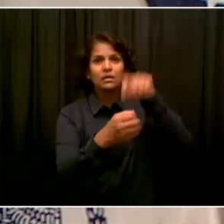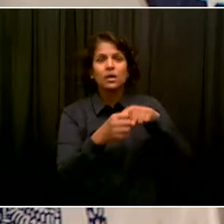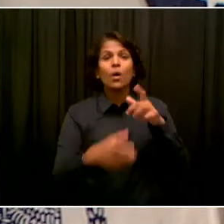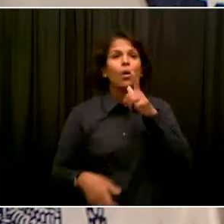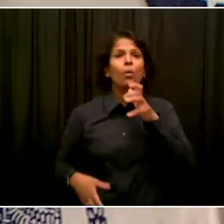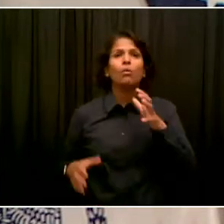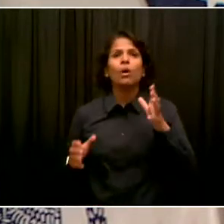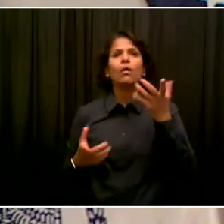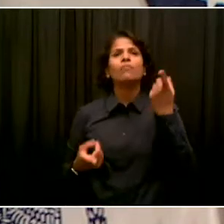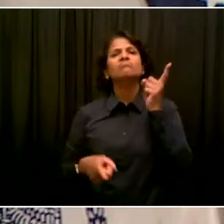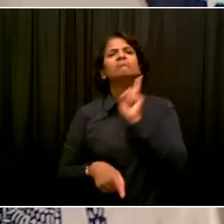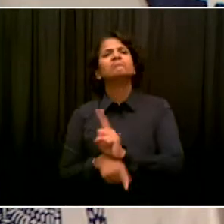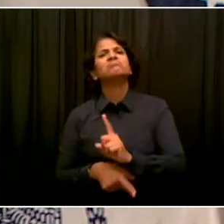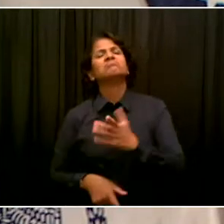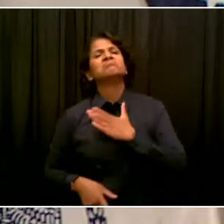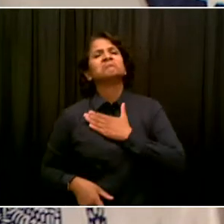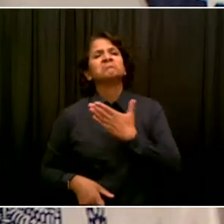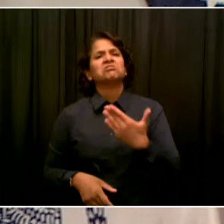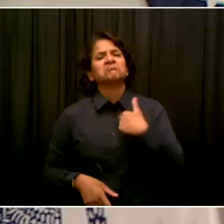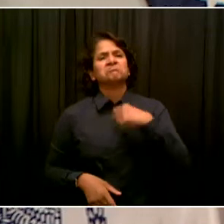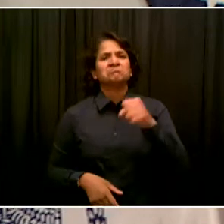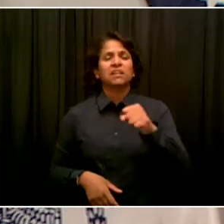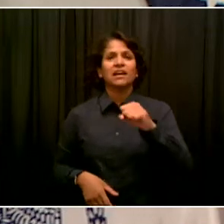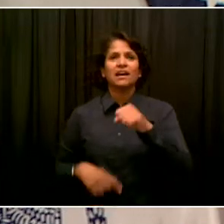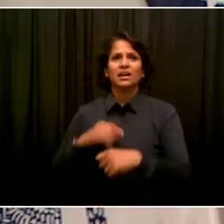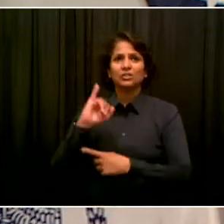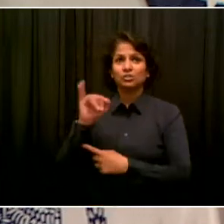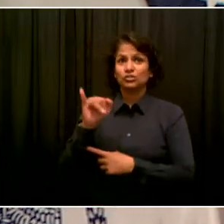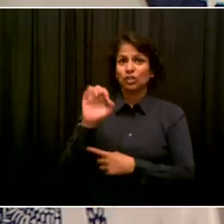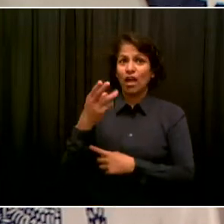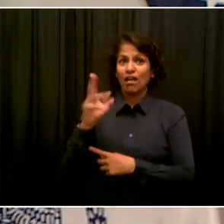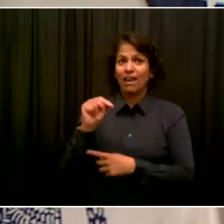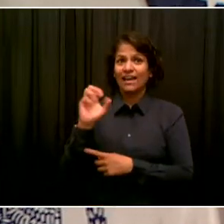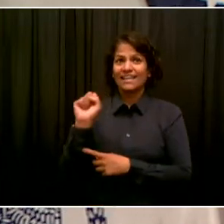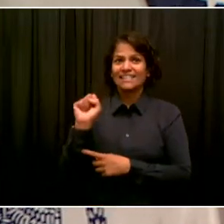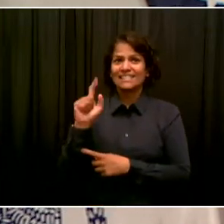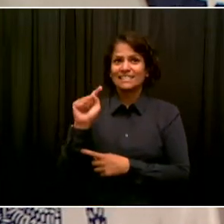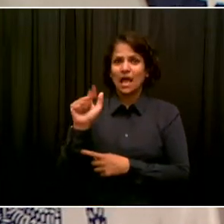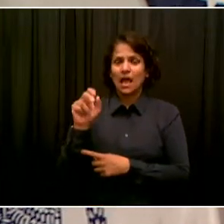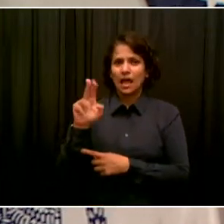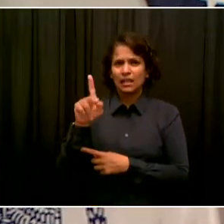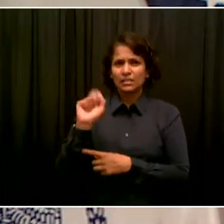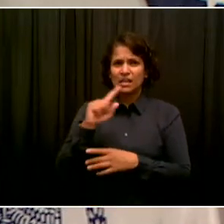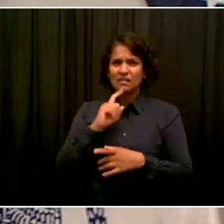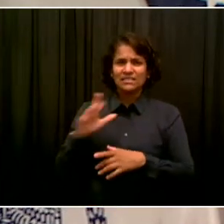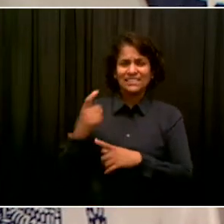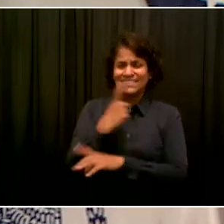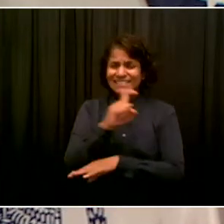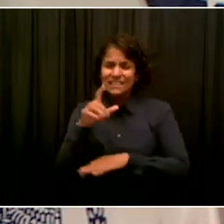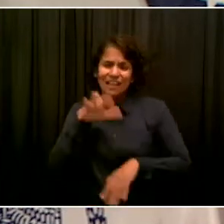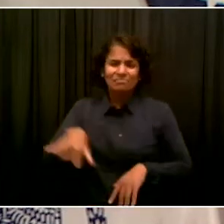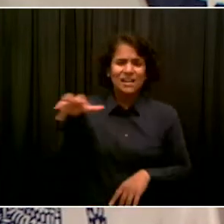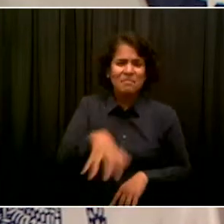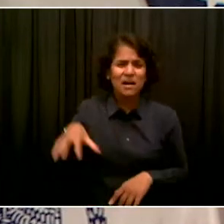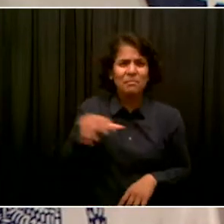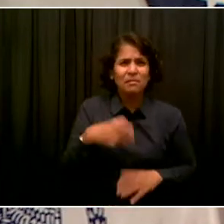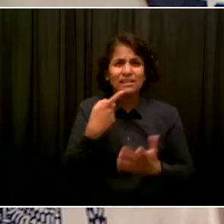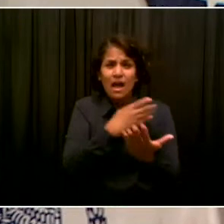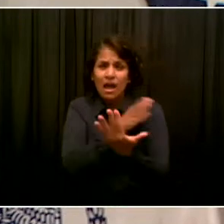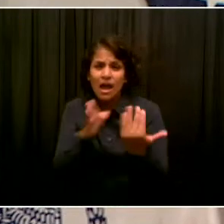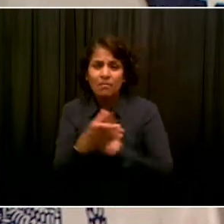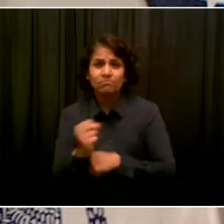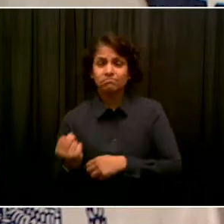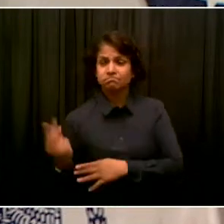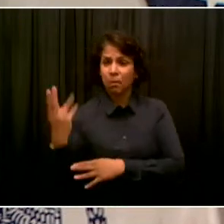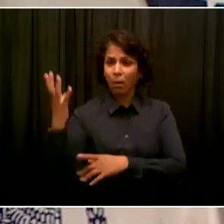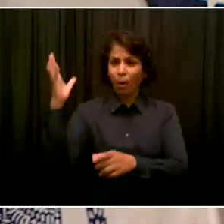John Starks dribbles up the court, fakes out his defender, dives into the key, rises up, and slams down what is now